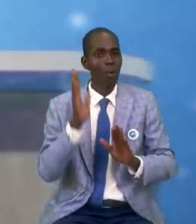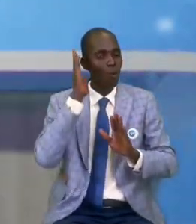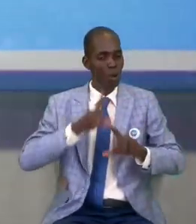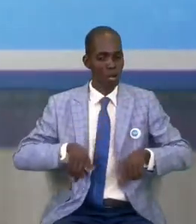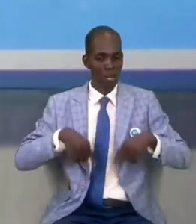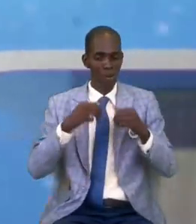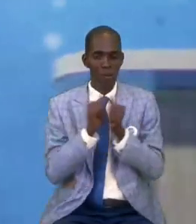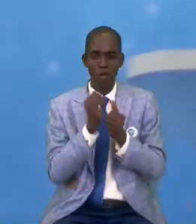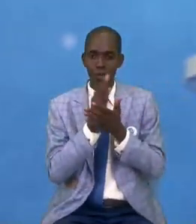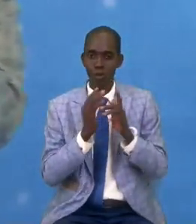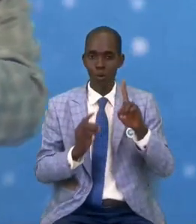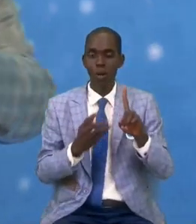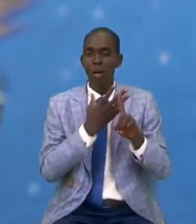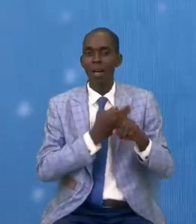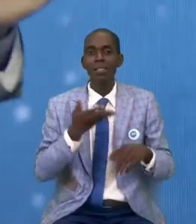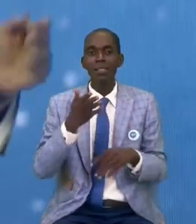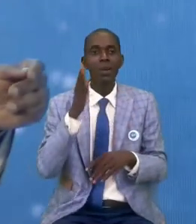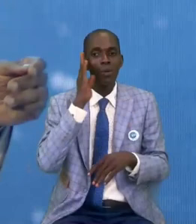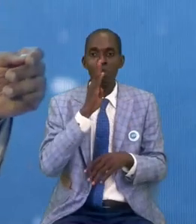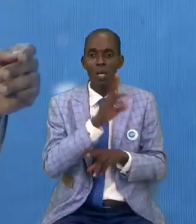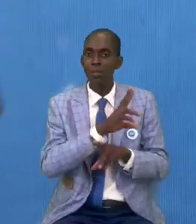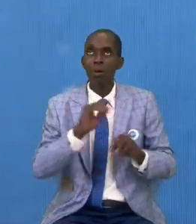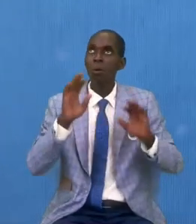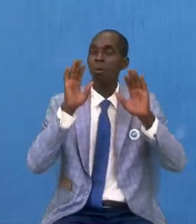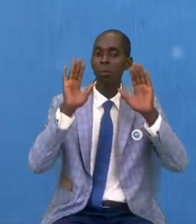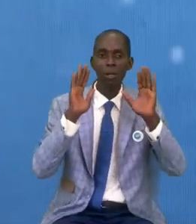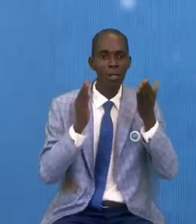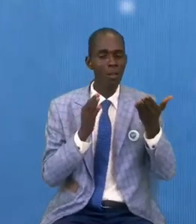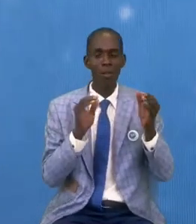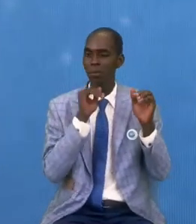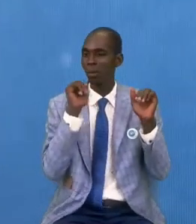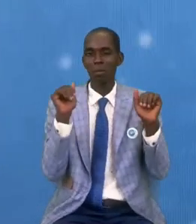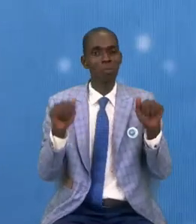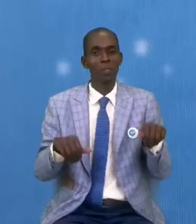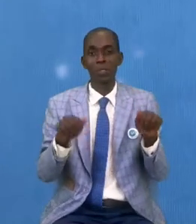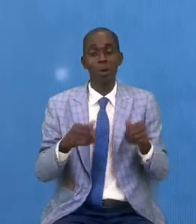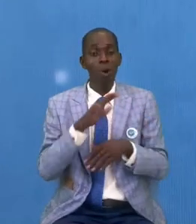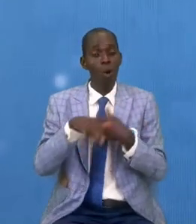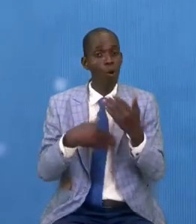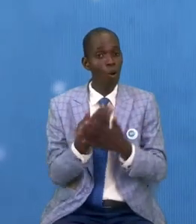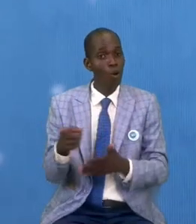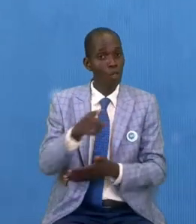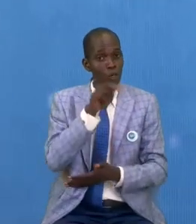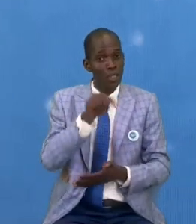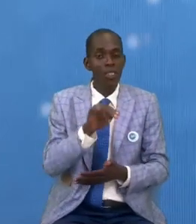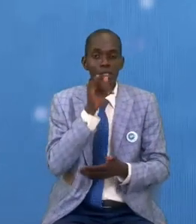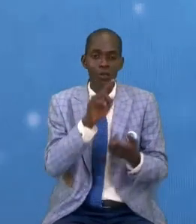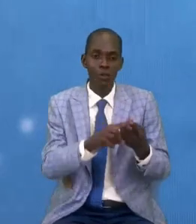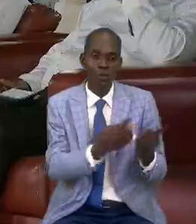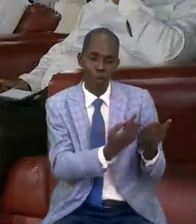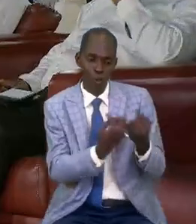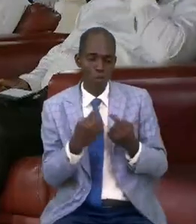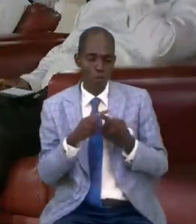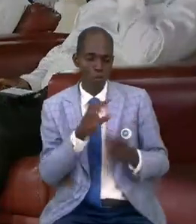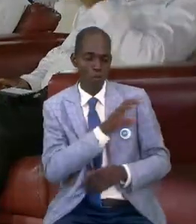need is to come to Christ and to be connected with Christ, and tonight signs and wonders will start in